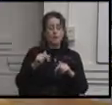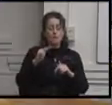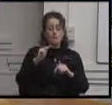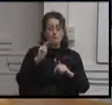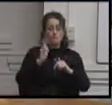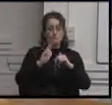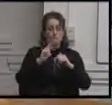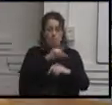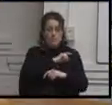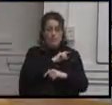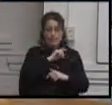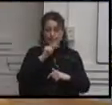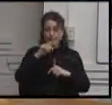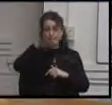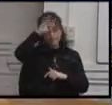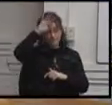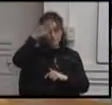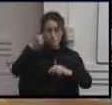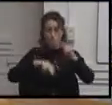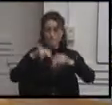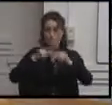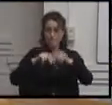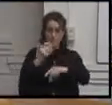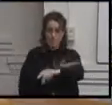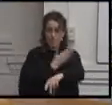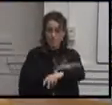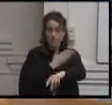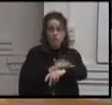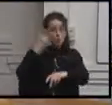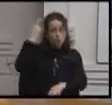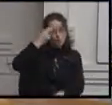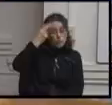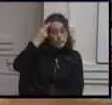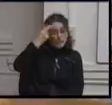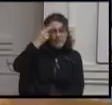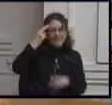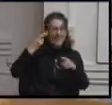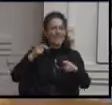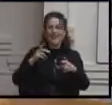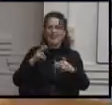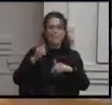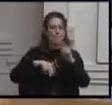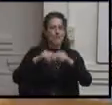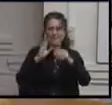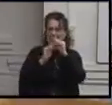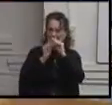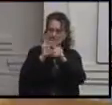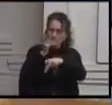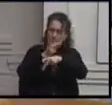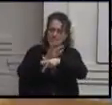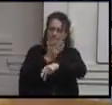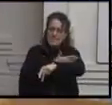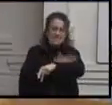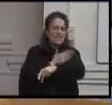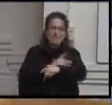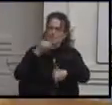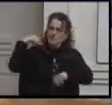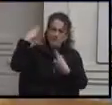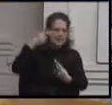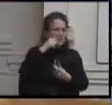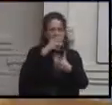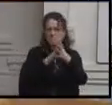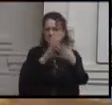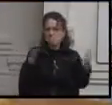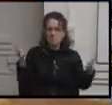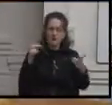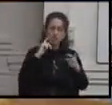aging, and there is a great deal of deferred maintenance that kind of hasn't been taking place. So while it is sort